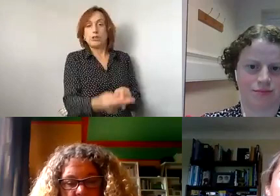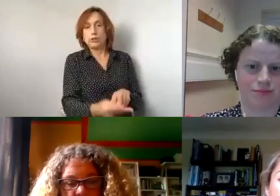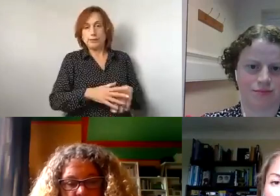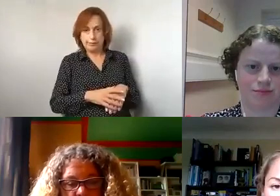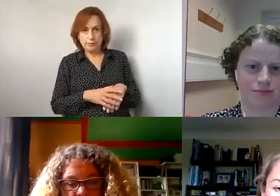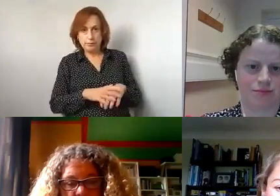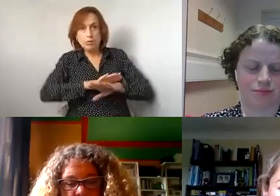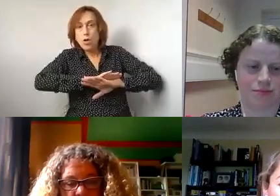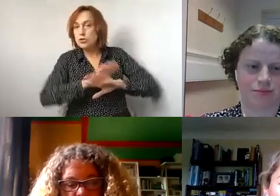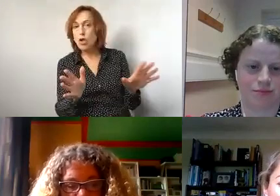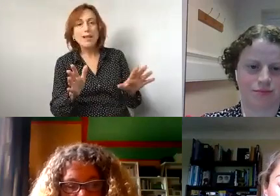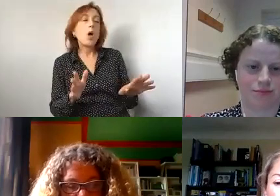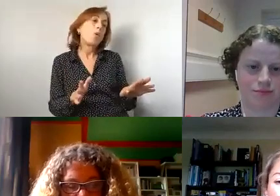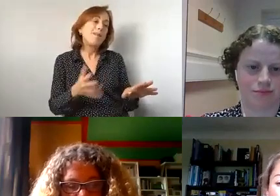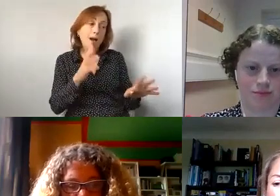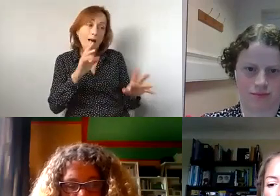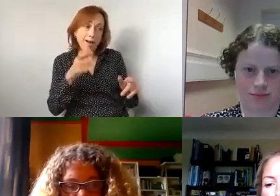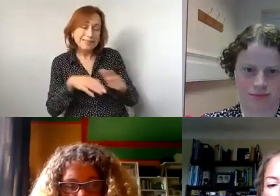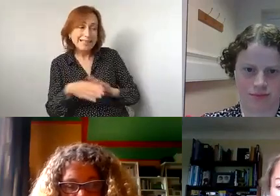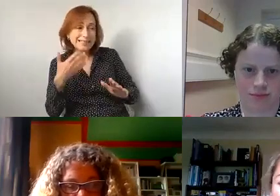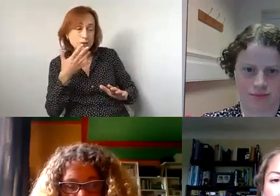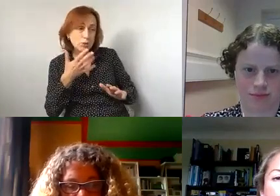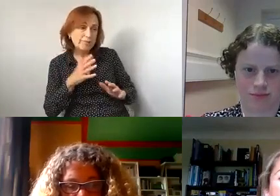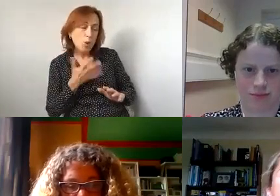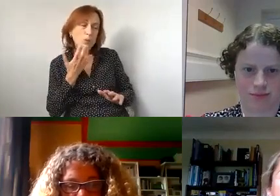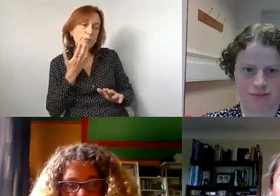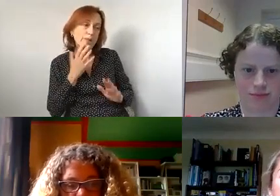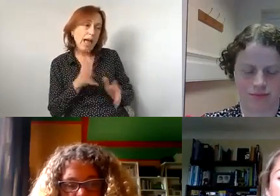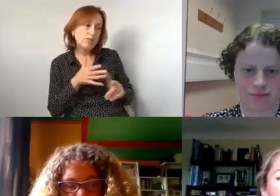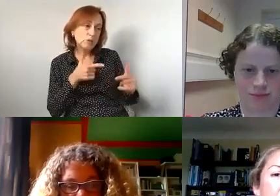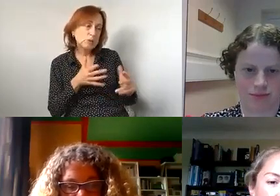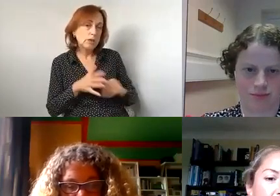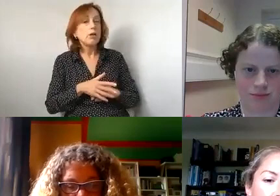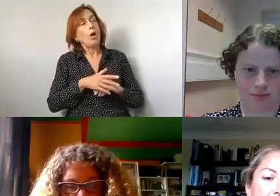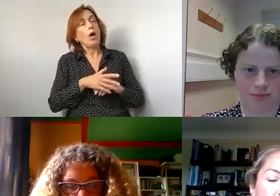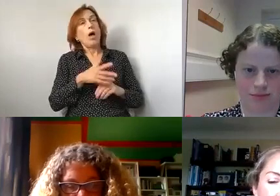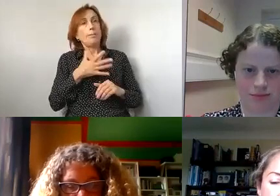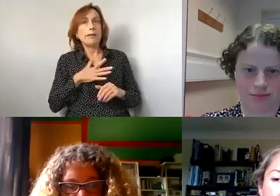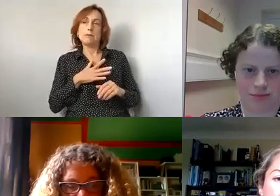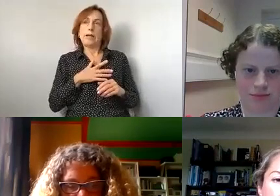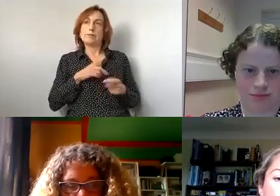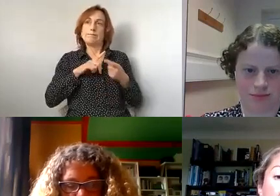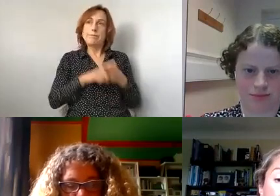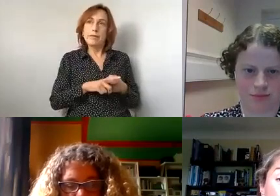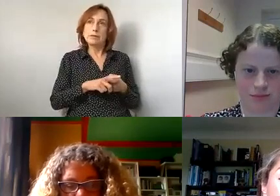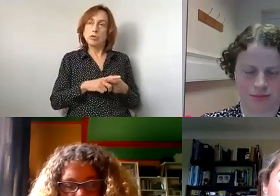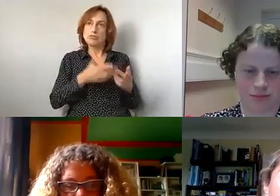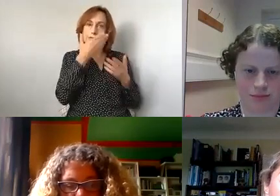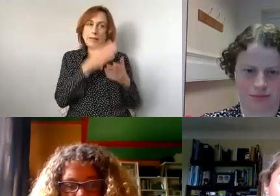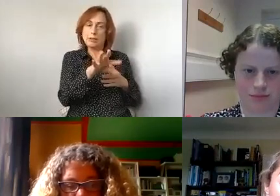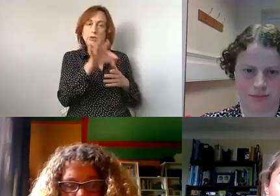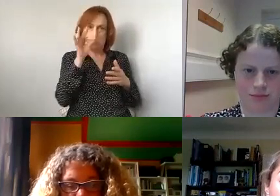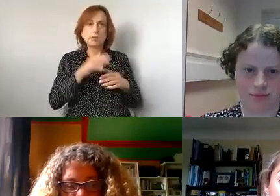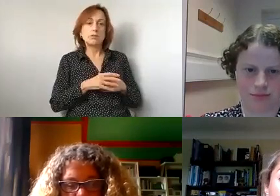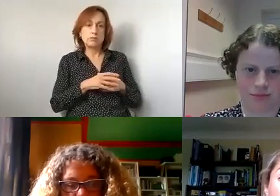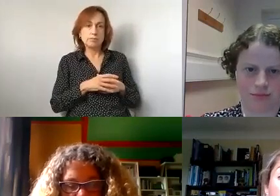abuse by perhaps people that might make that their habitual arrangement when we do want children in school. But actually it would be good if we